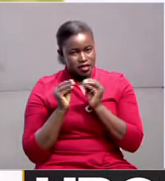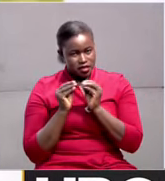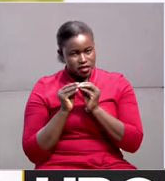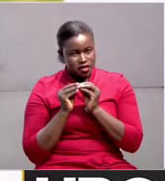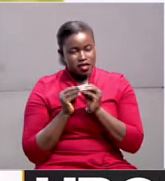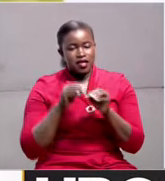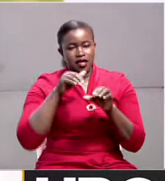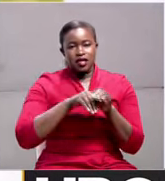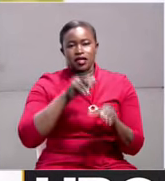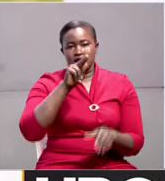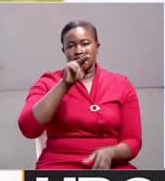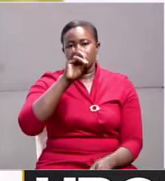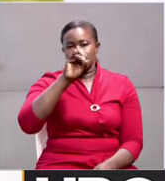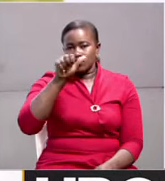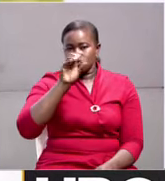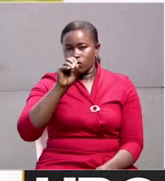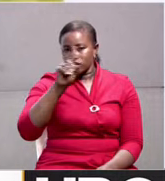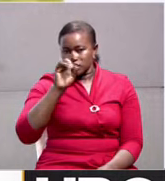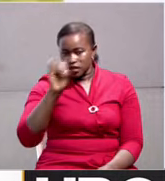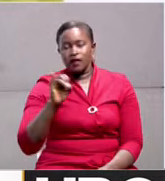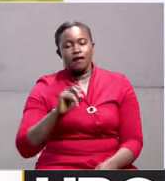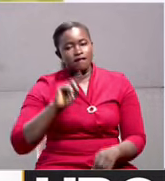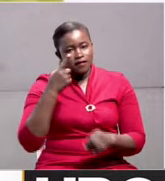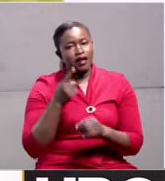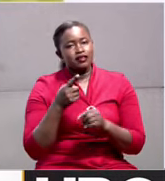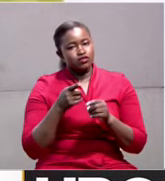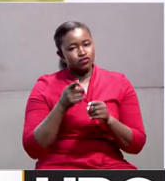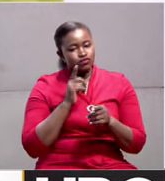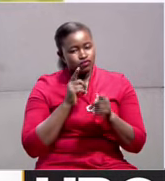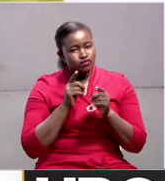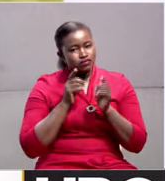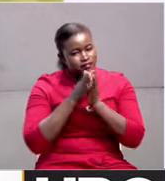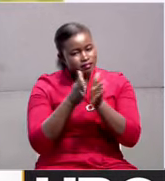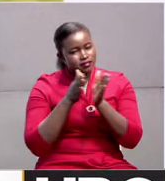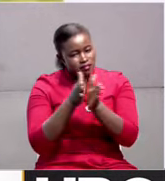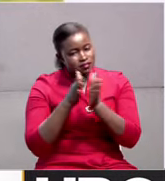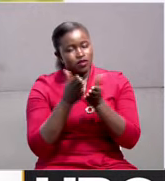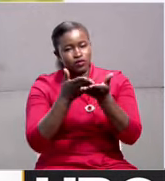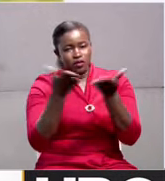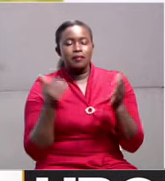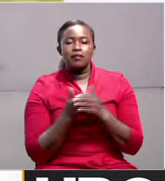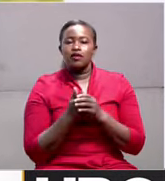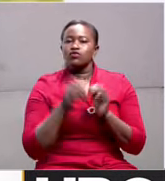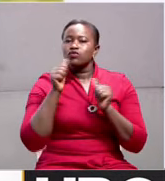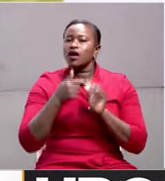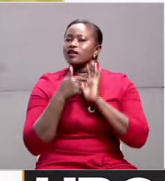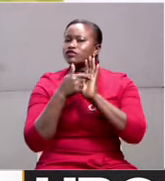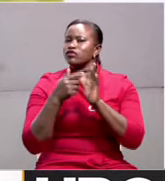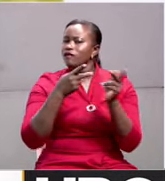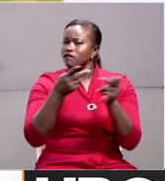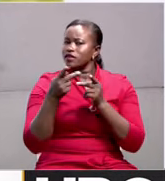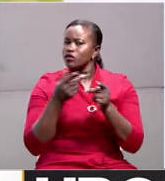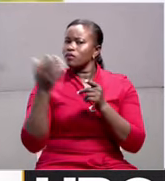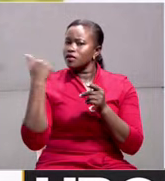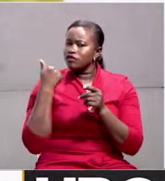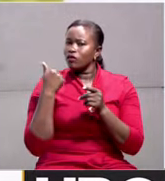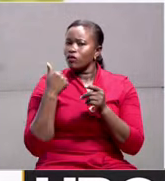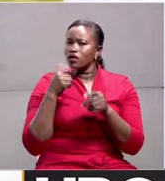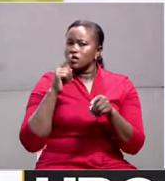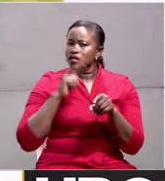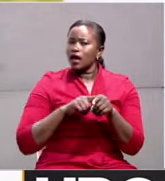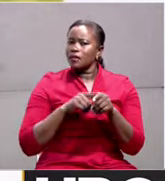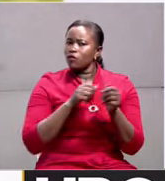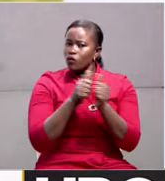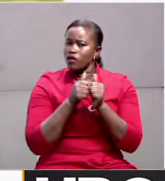in Ikisozi, I first talked to them. You can show the when I was when they were with